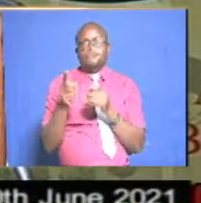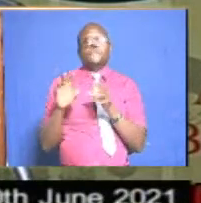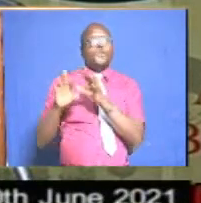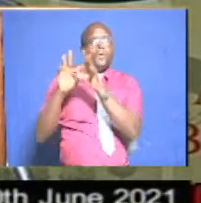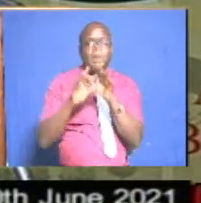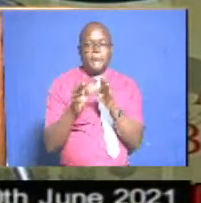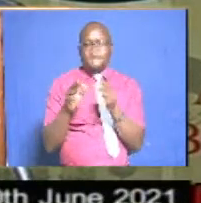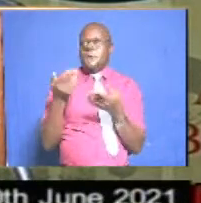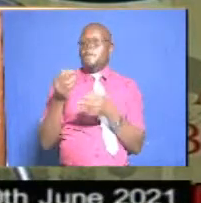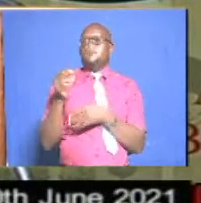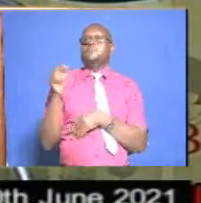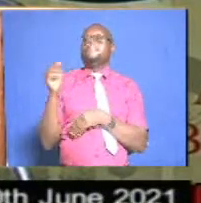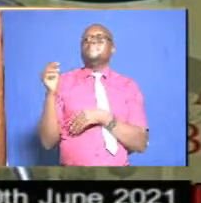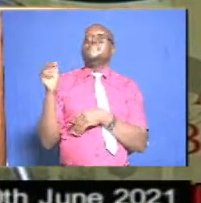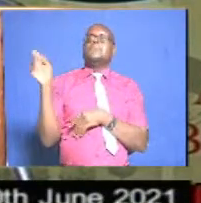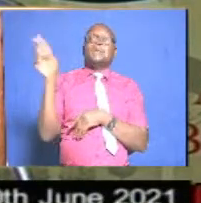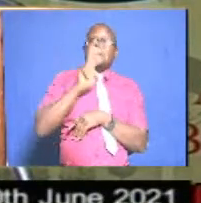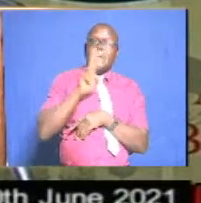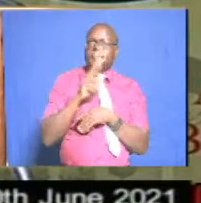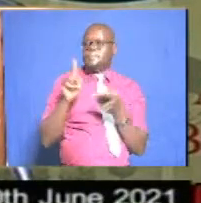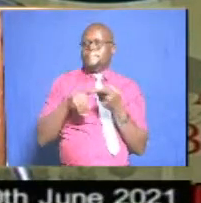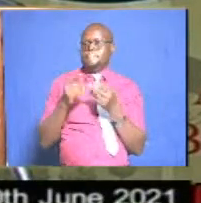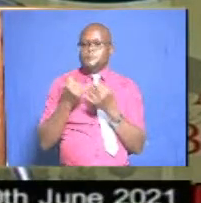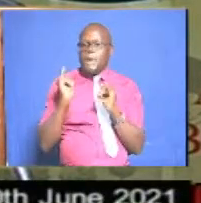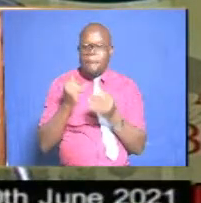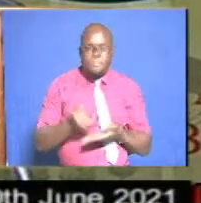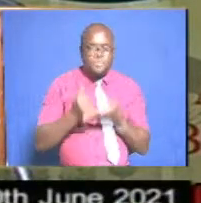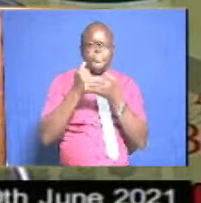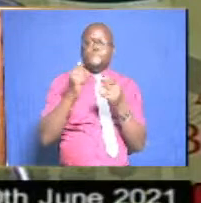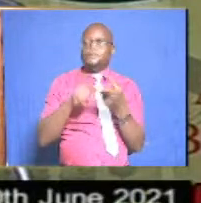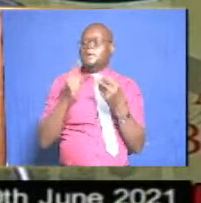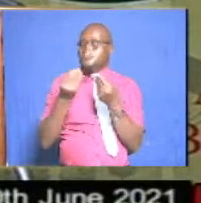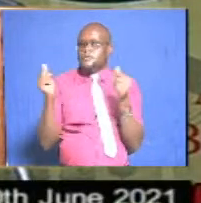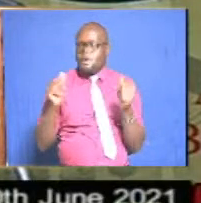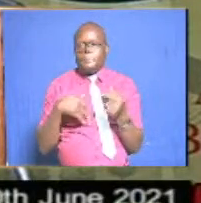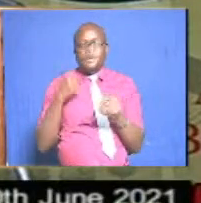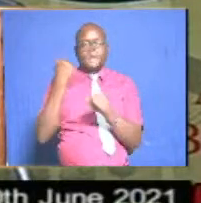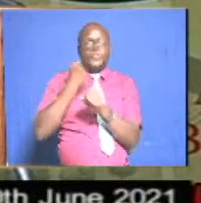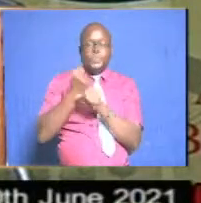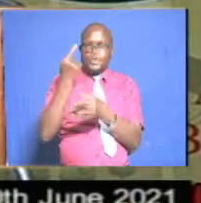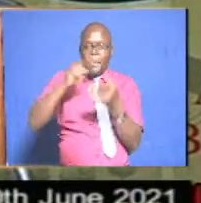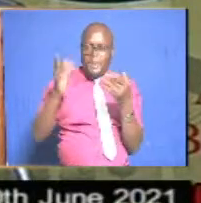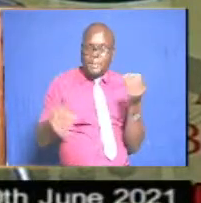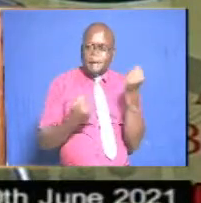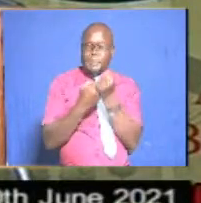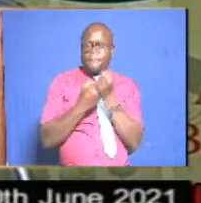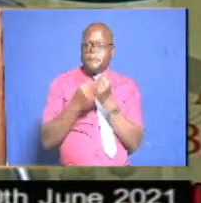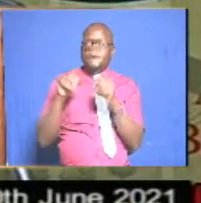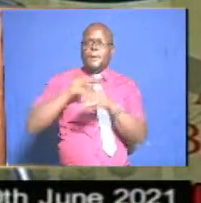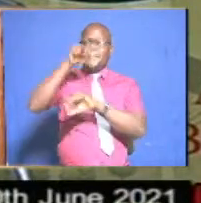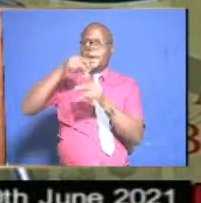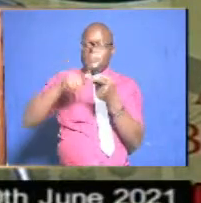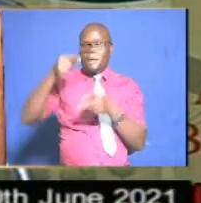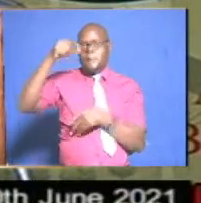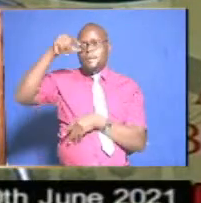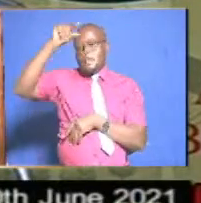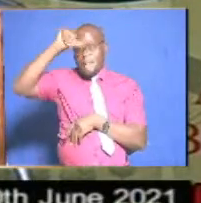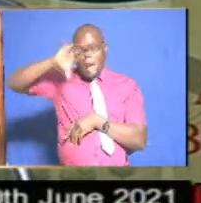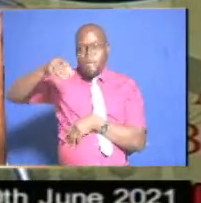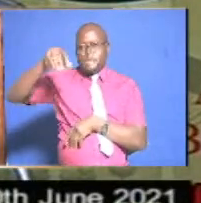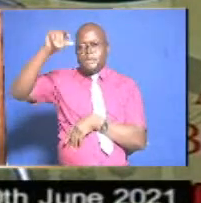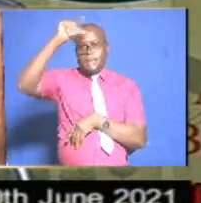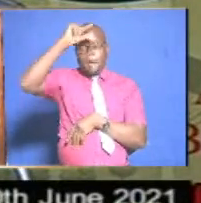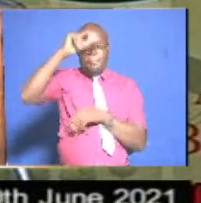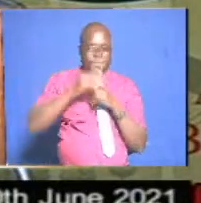our disaster response, mitigation and recovery, as well as build resilience at both national and county levels. Given